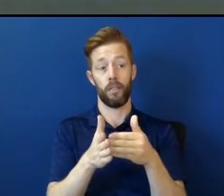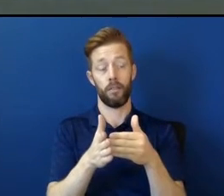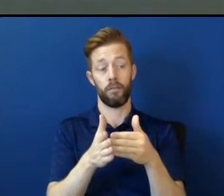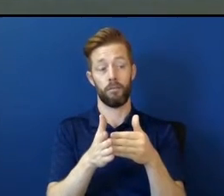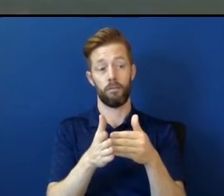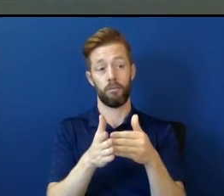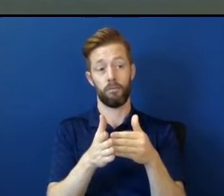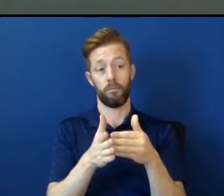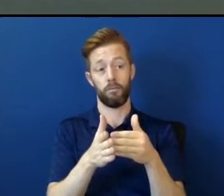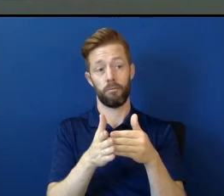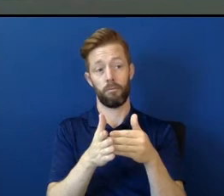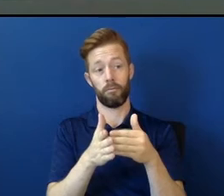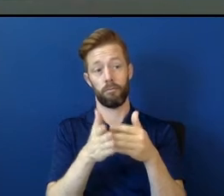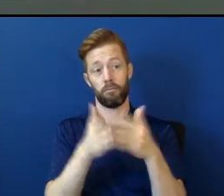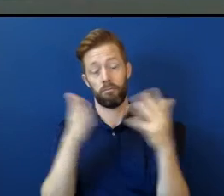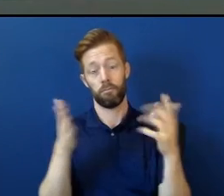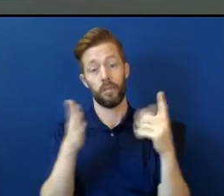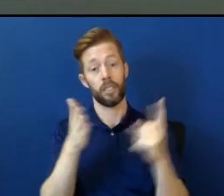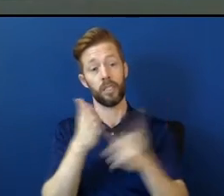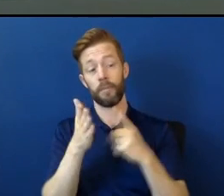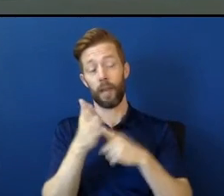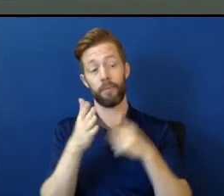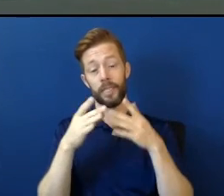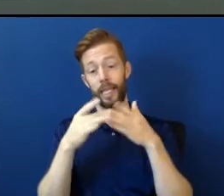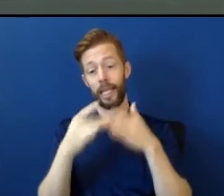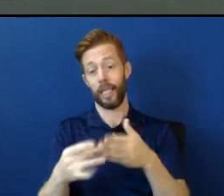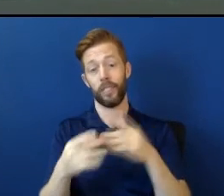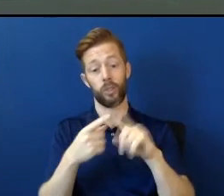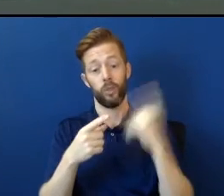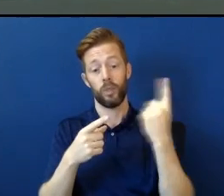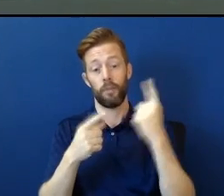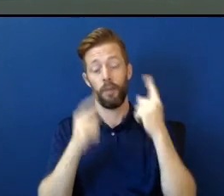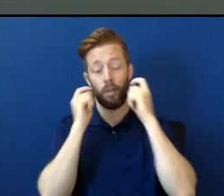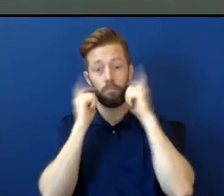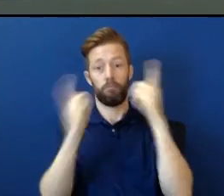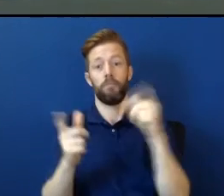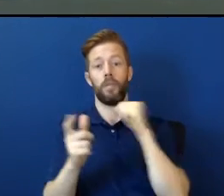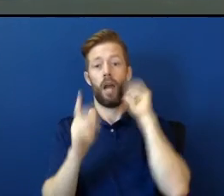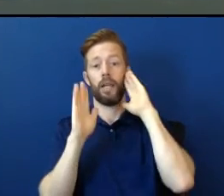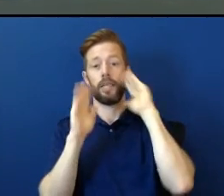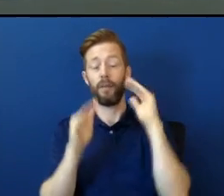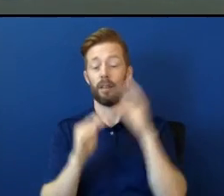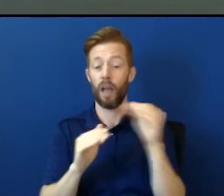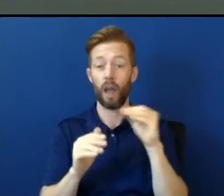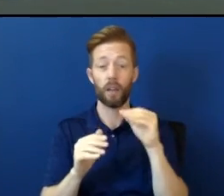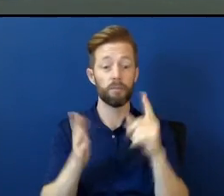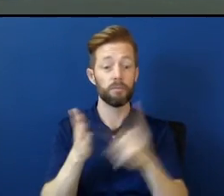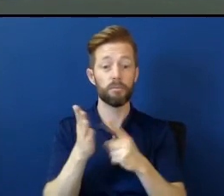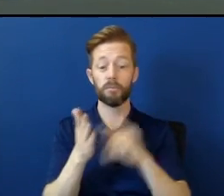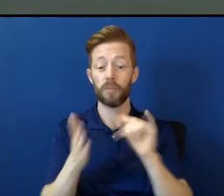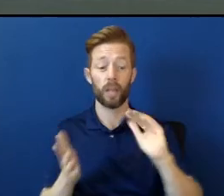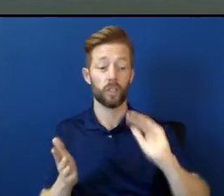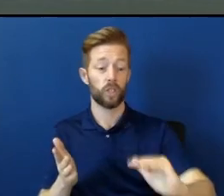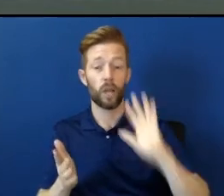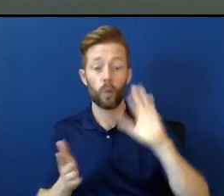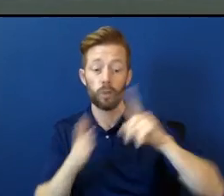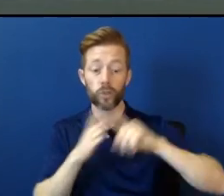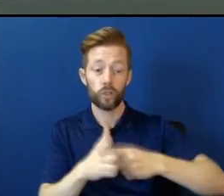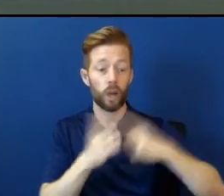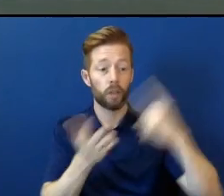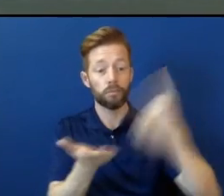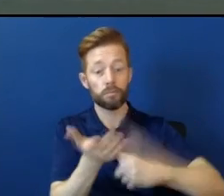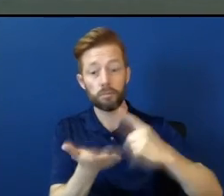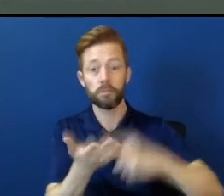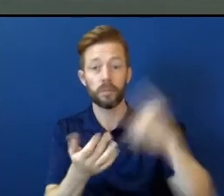sometimes it leads into something very unexpected. Sometimes it's even a child will start talking